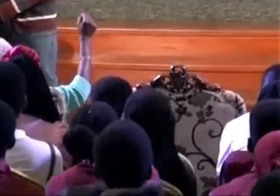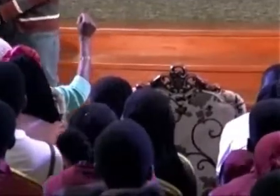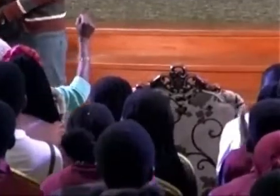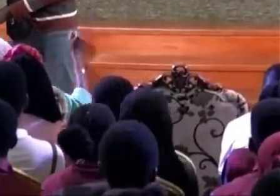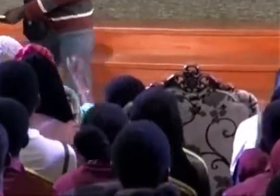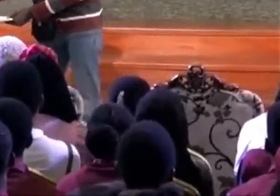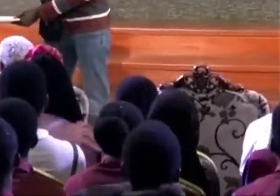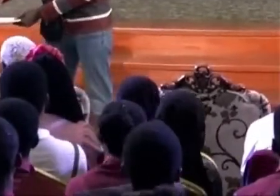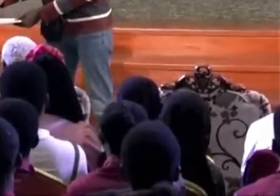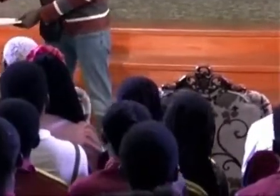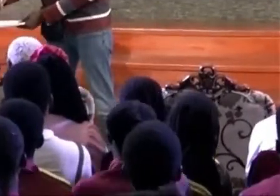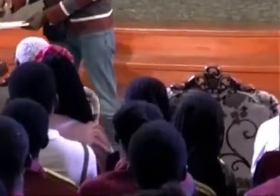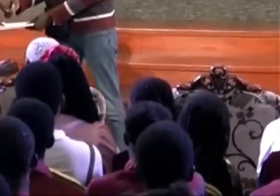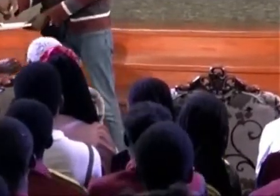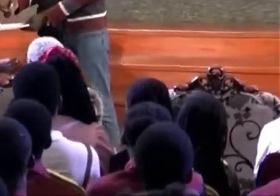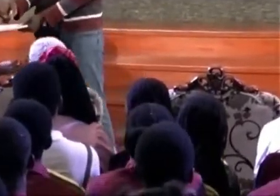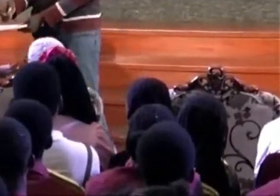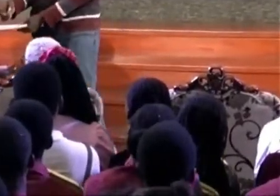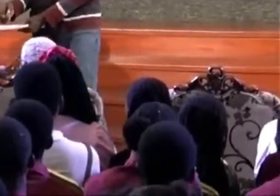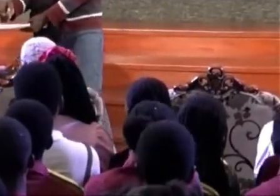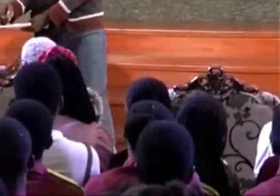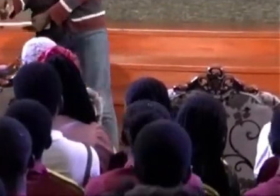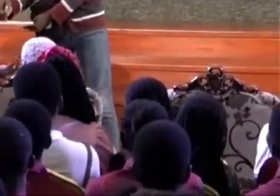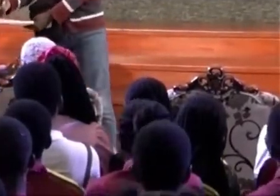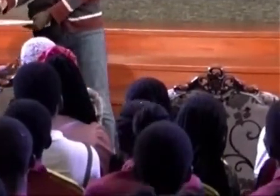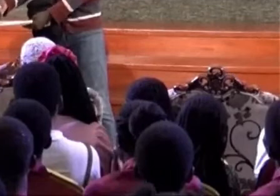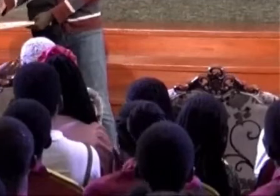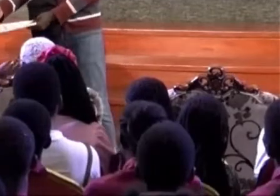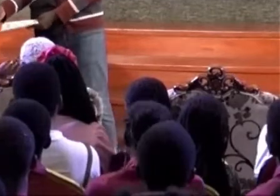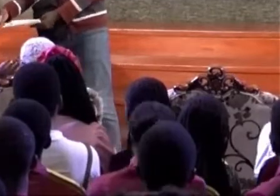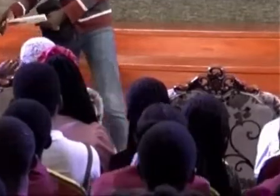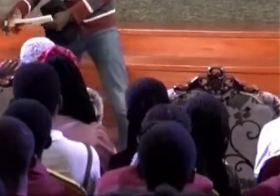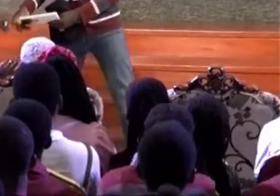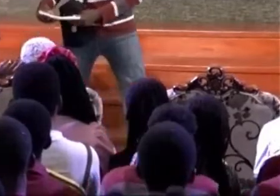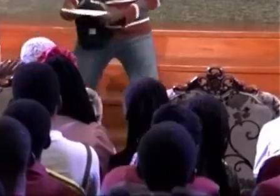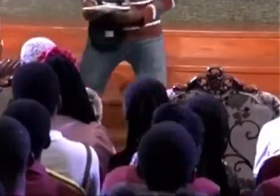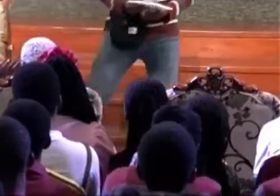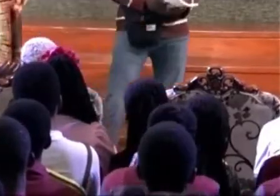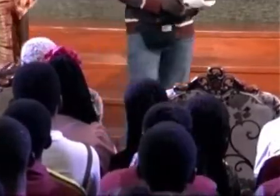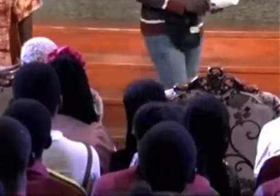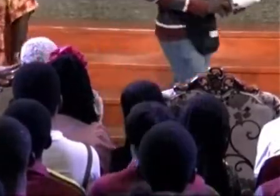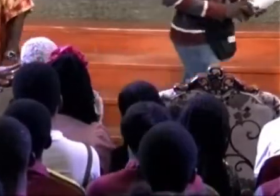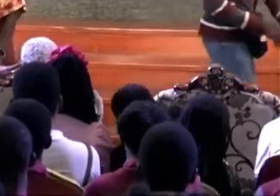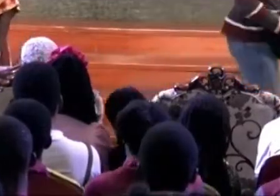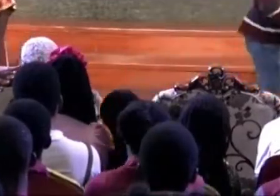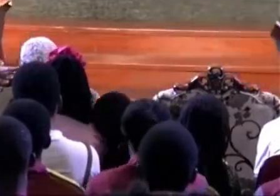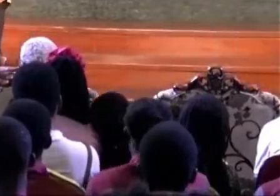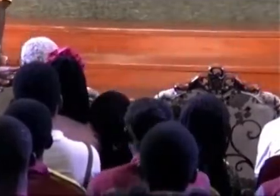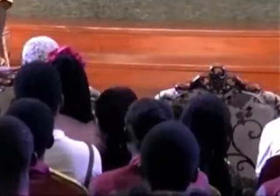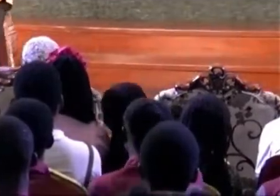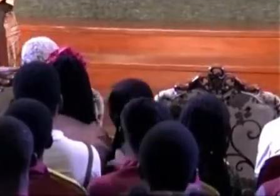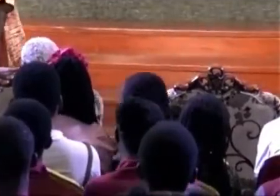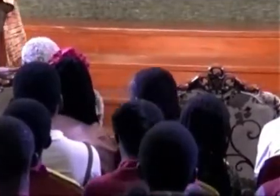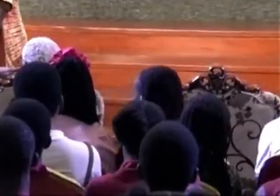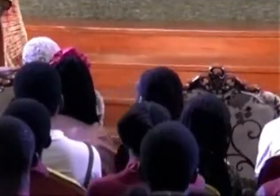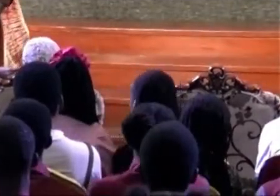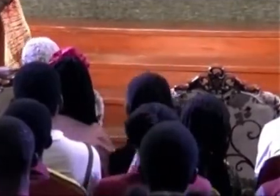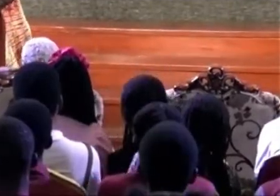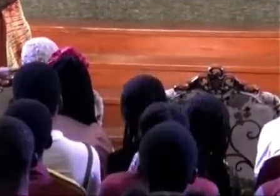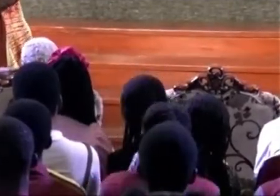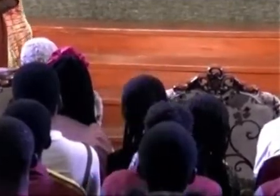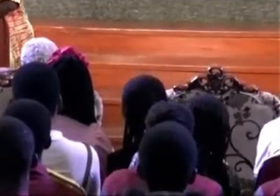Just tell us the first three digits of your phone number. Just tell us the first four digits and you win the phone.